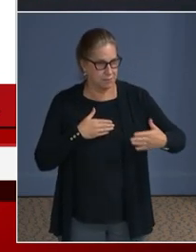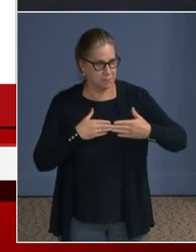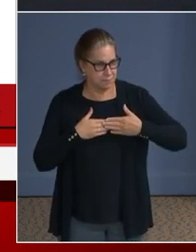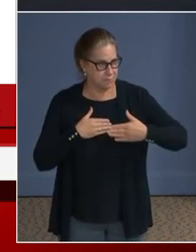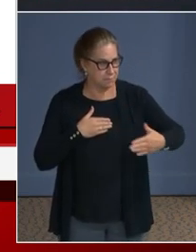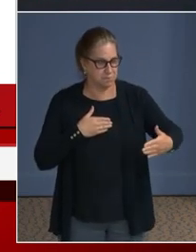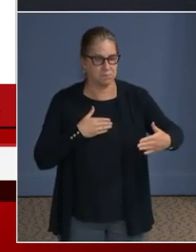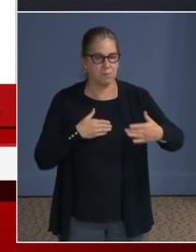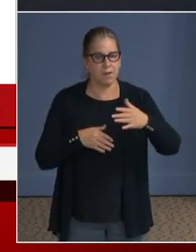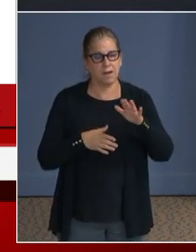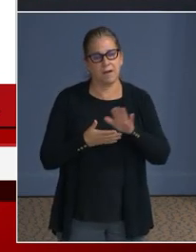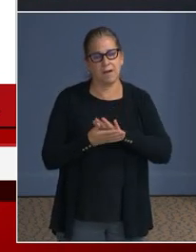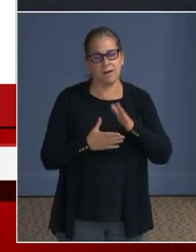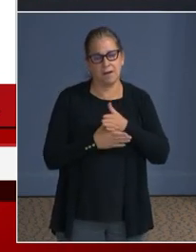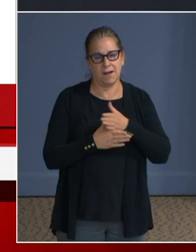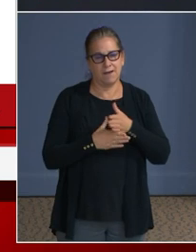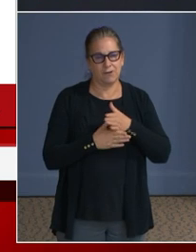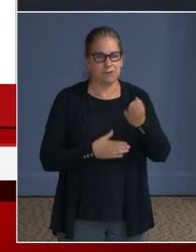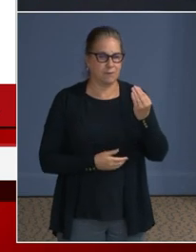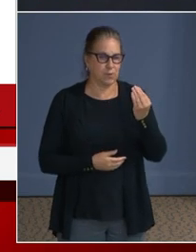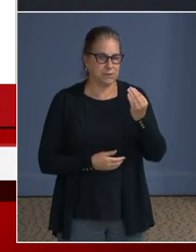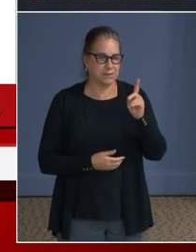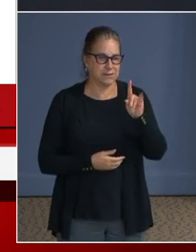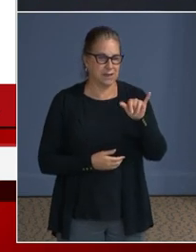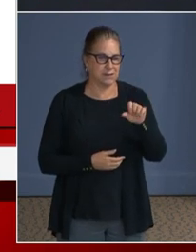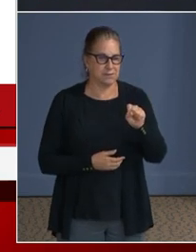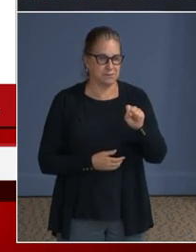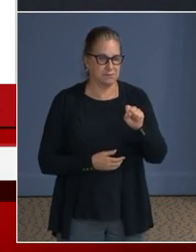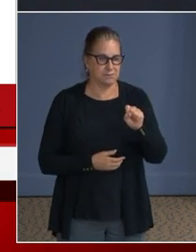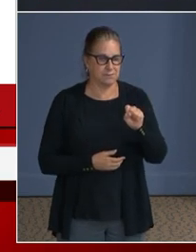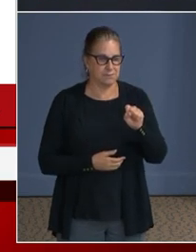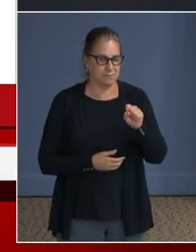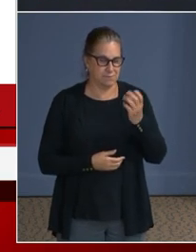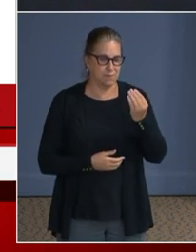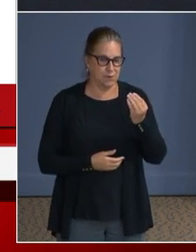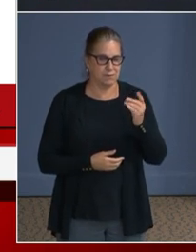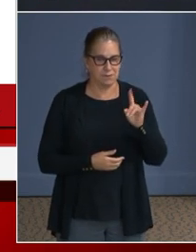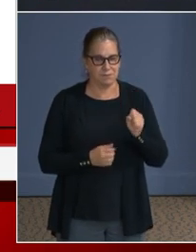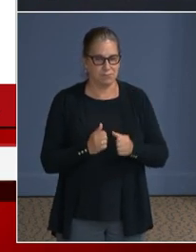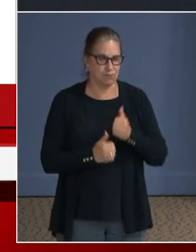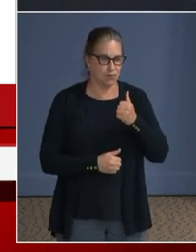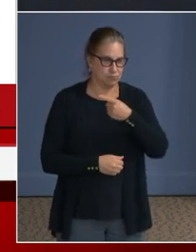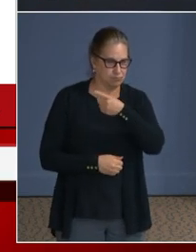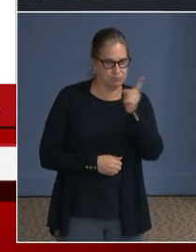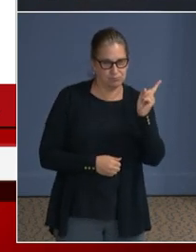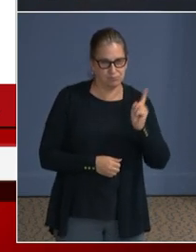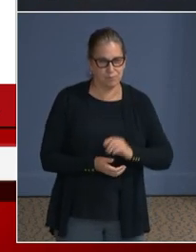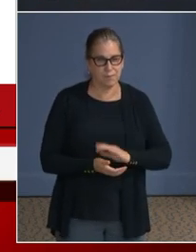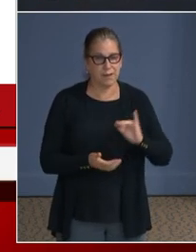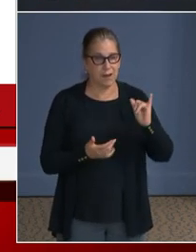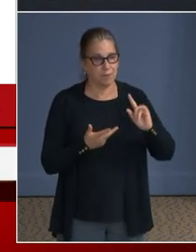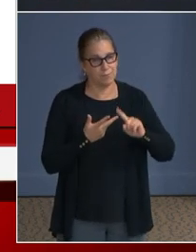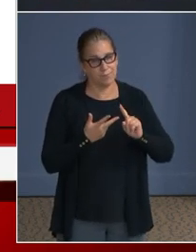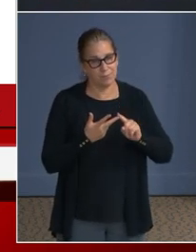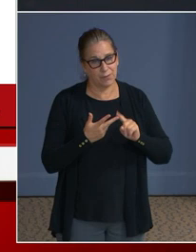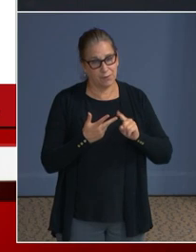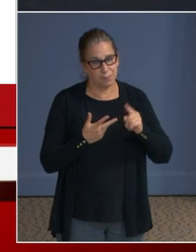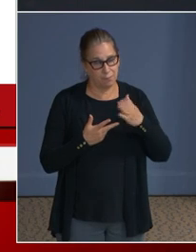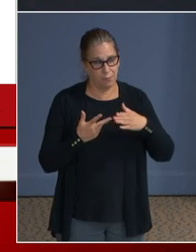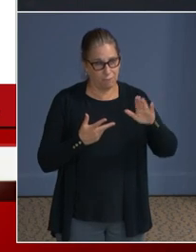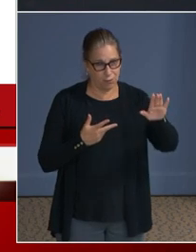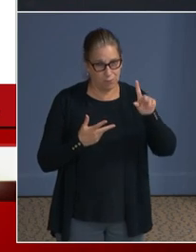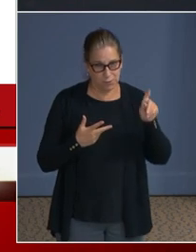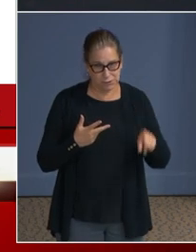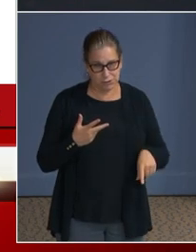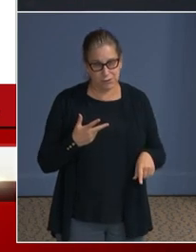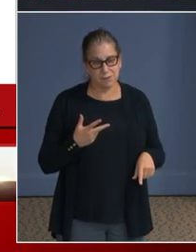if you're exposed to someone with active virus. In terms of the best time for someone who believes that they've had an exposure to get